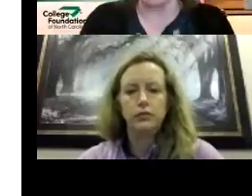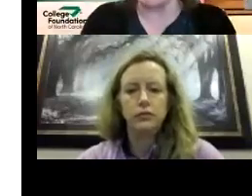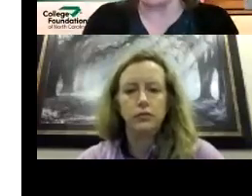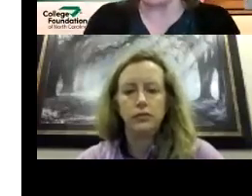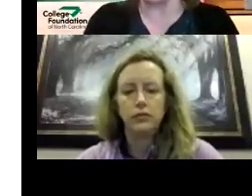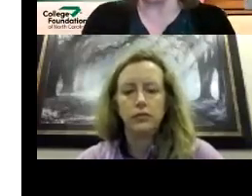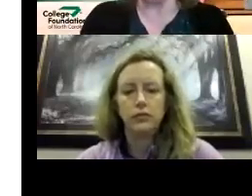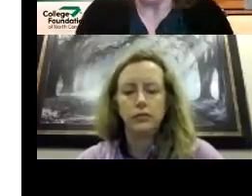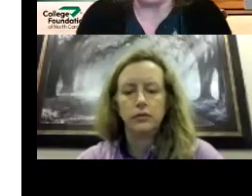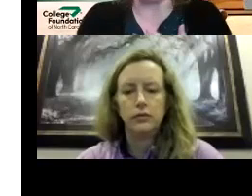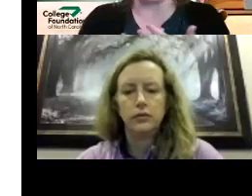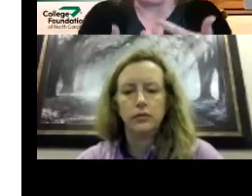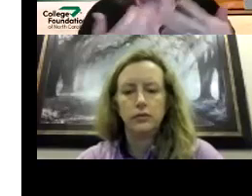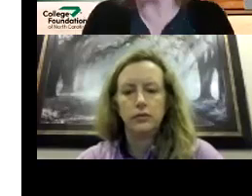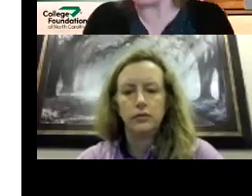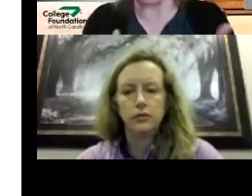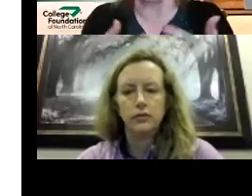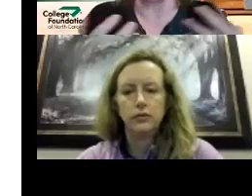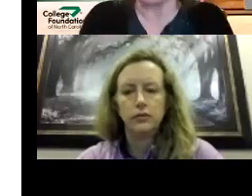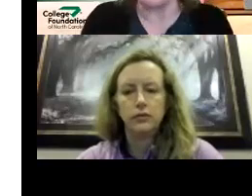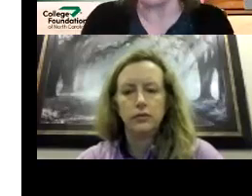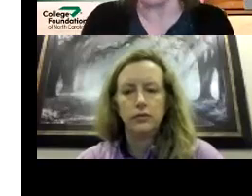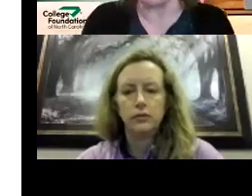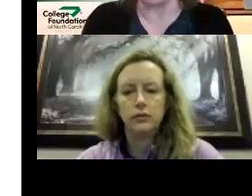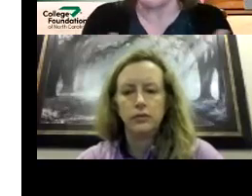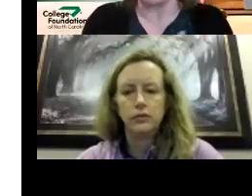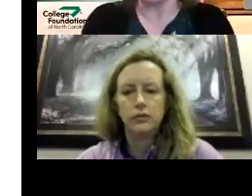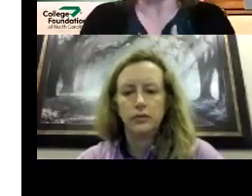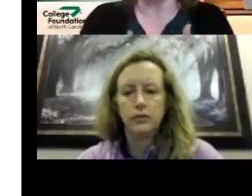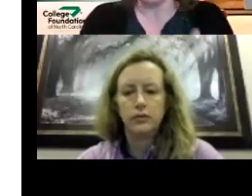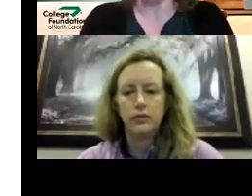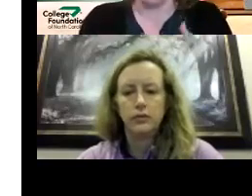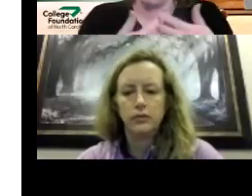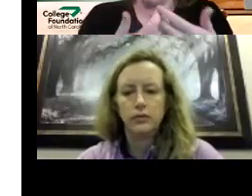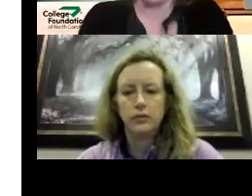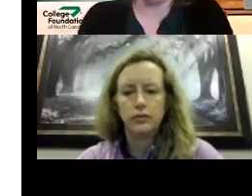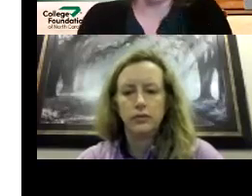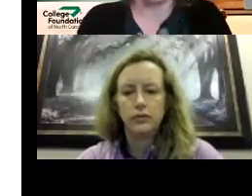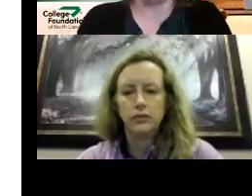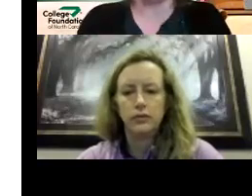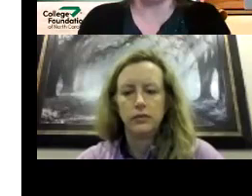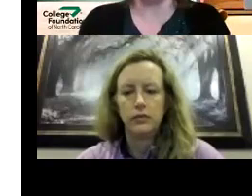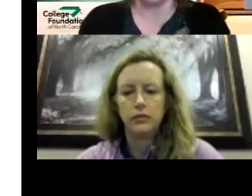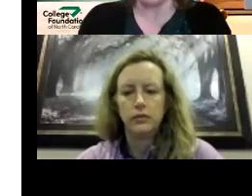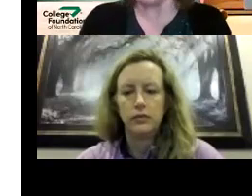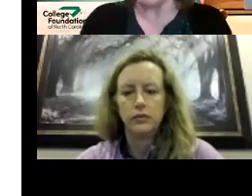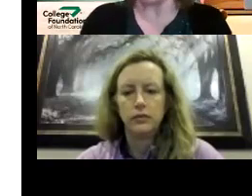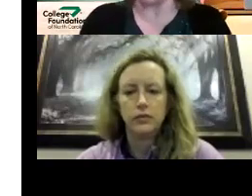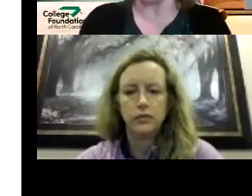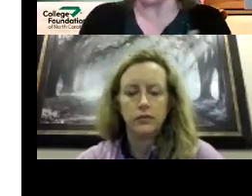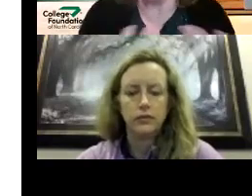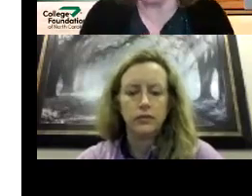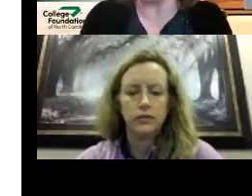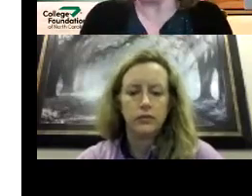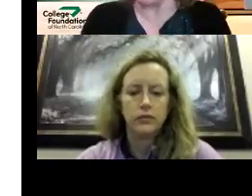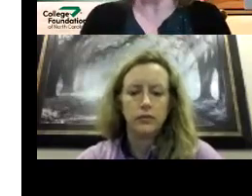scholarship money that somebody might get for academics or a talent or things like that, before that they award that to students, they want to see that